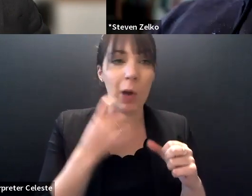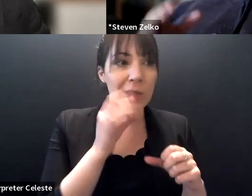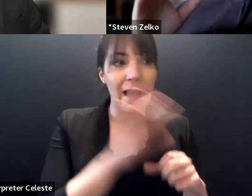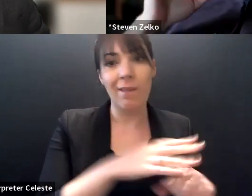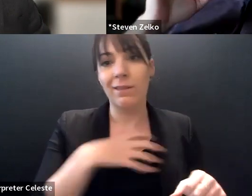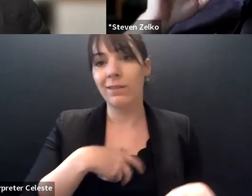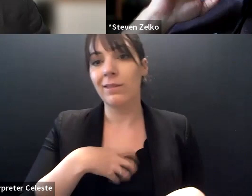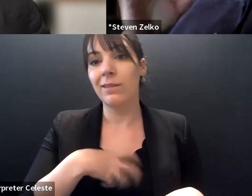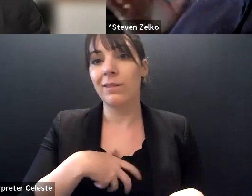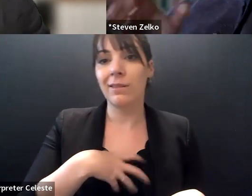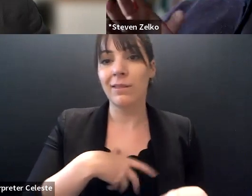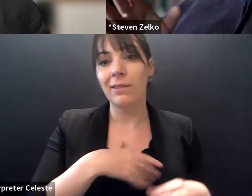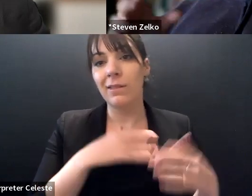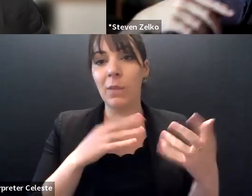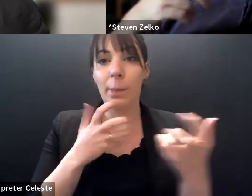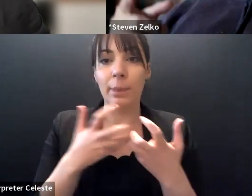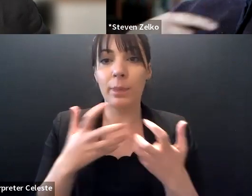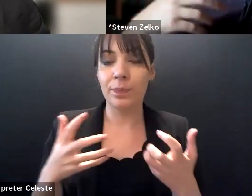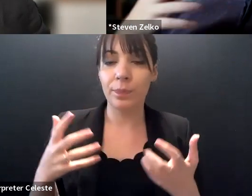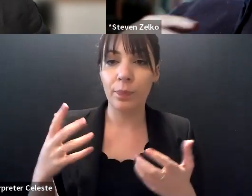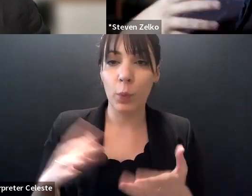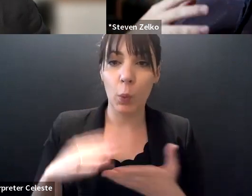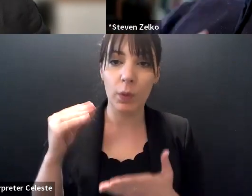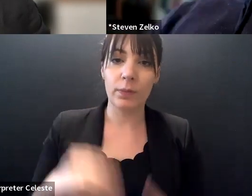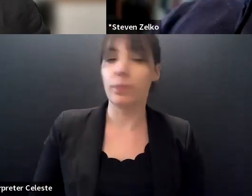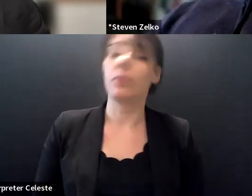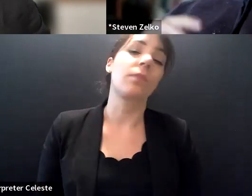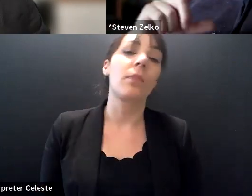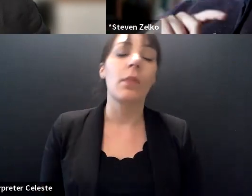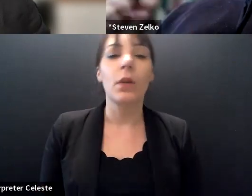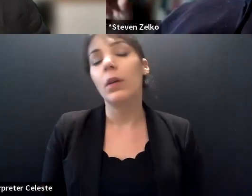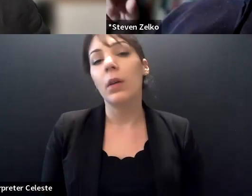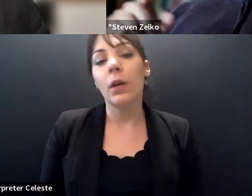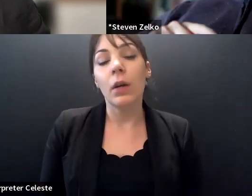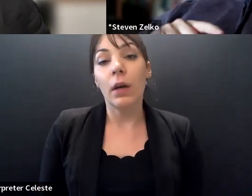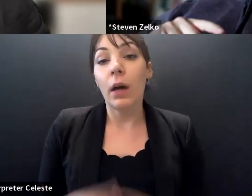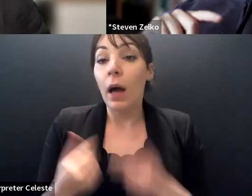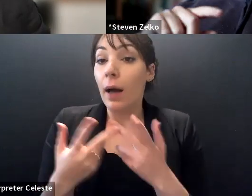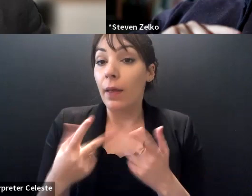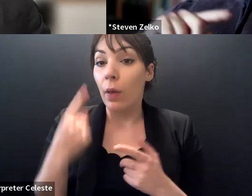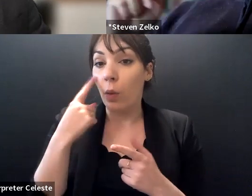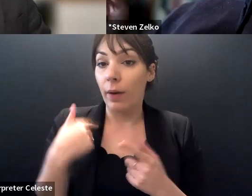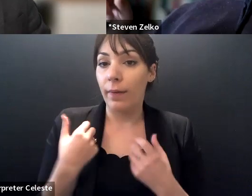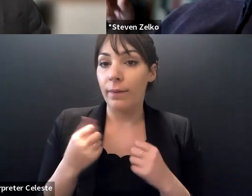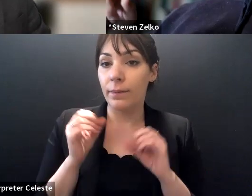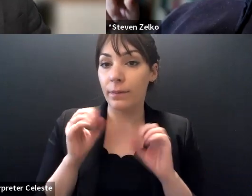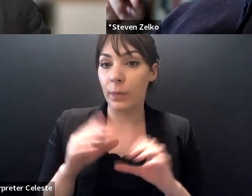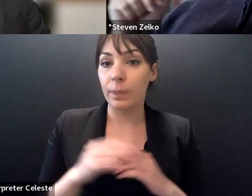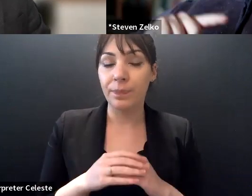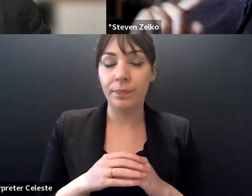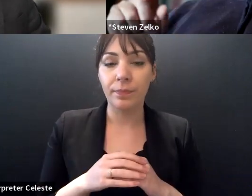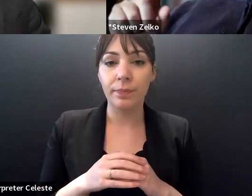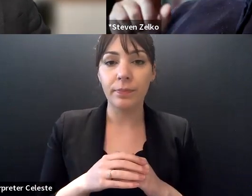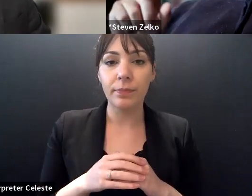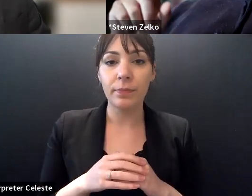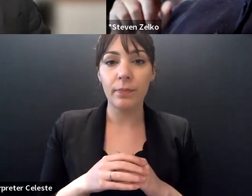of one-sided approach. You've got to kind of be symbiotic with it. The other reflection is the retroactive nature of the